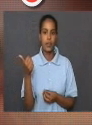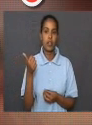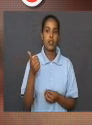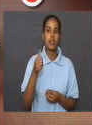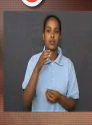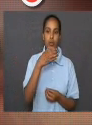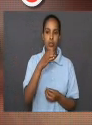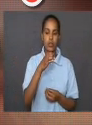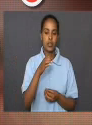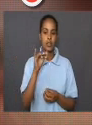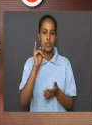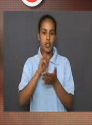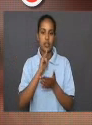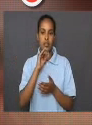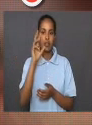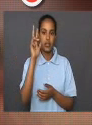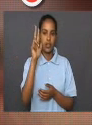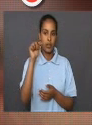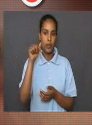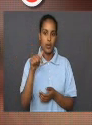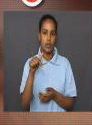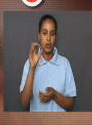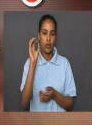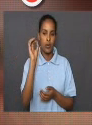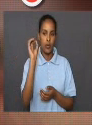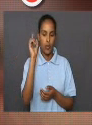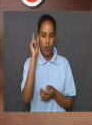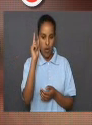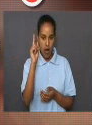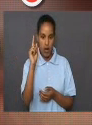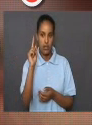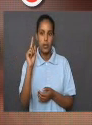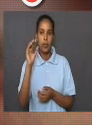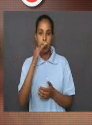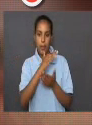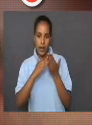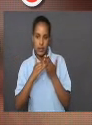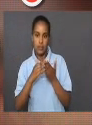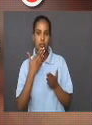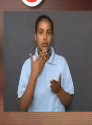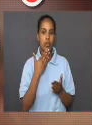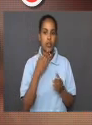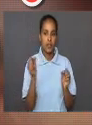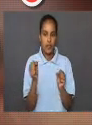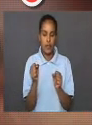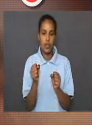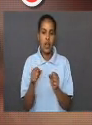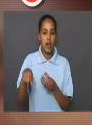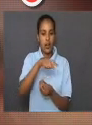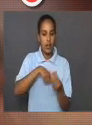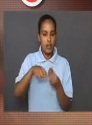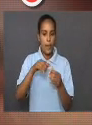a solution that is 3 parts water, 1 part sugar, freezes at